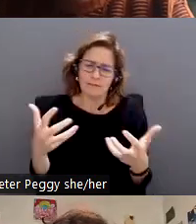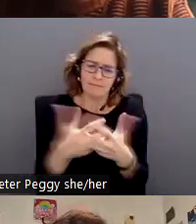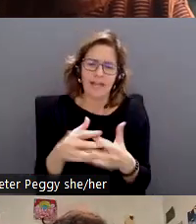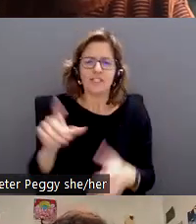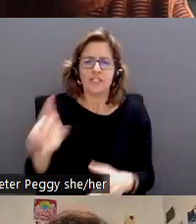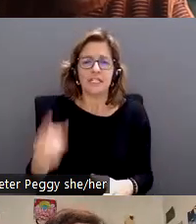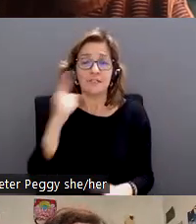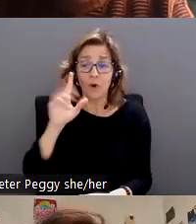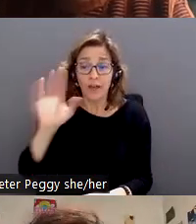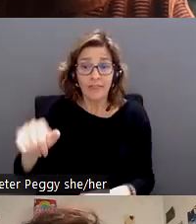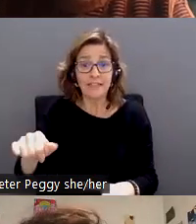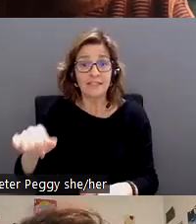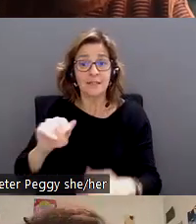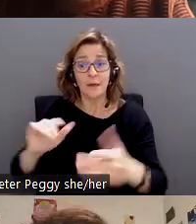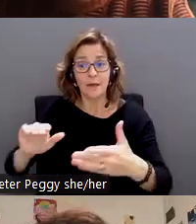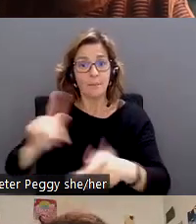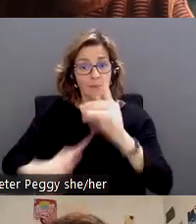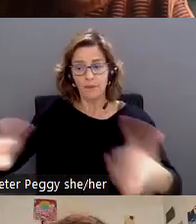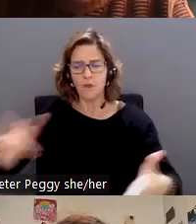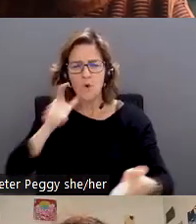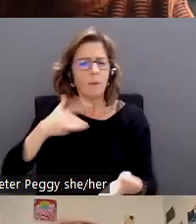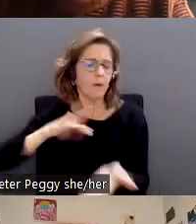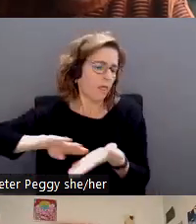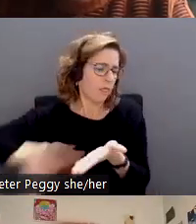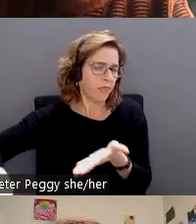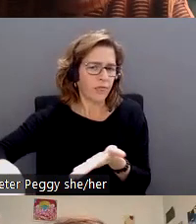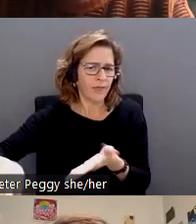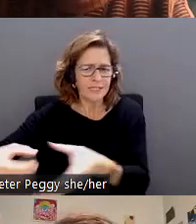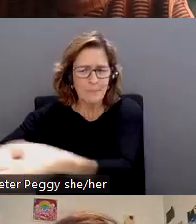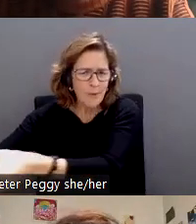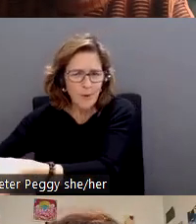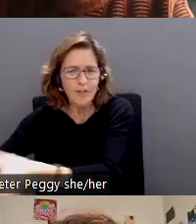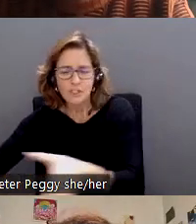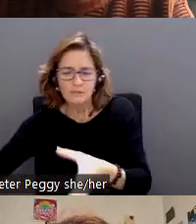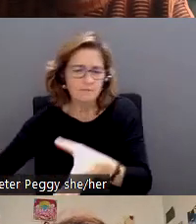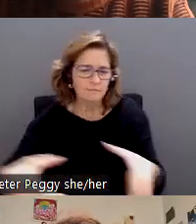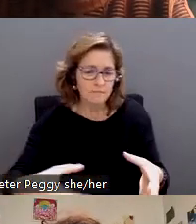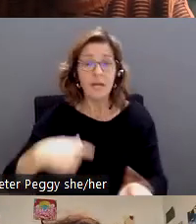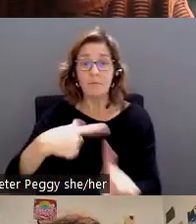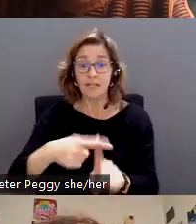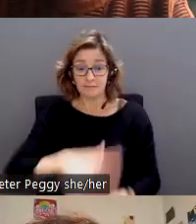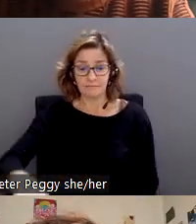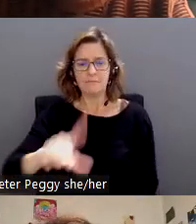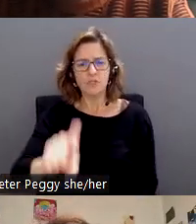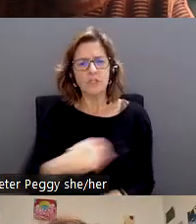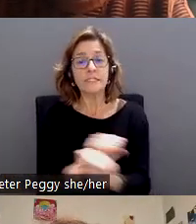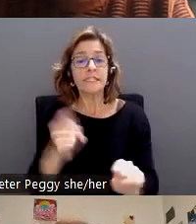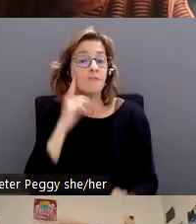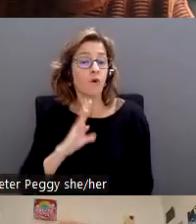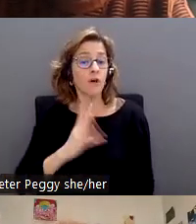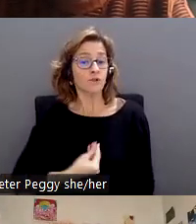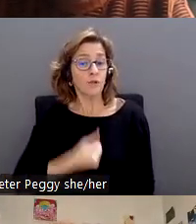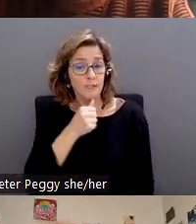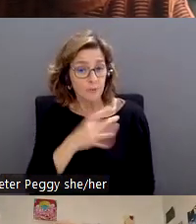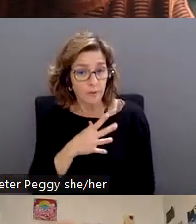and excluded population, that there should be a safe space for trans women, a space to build community, all of